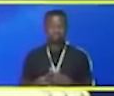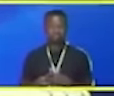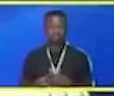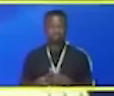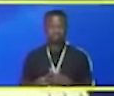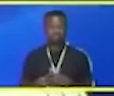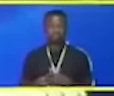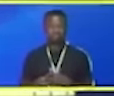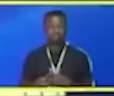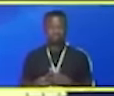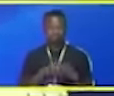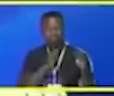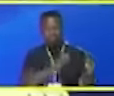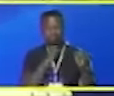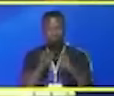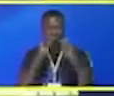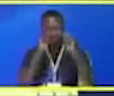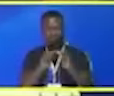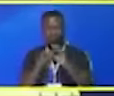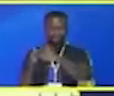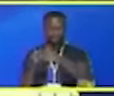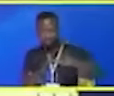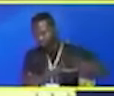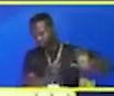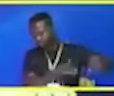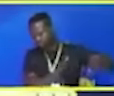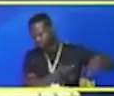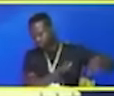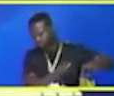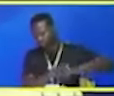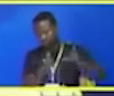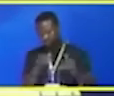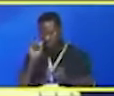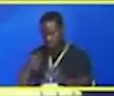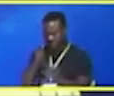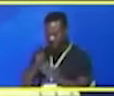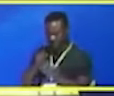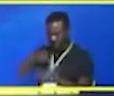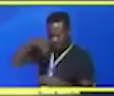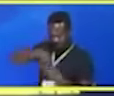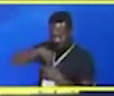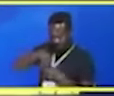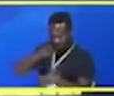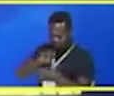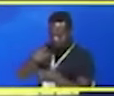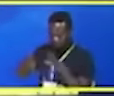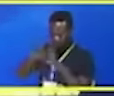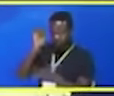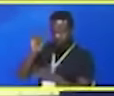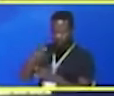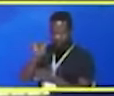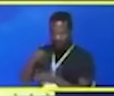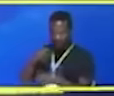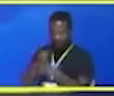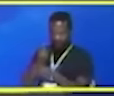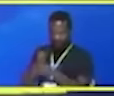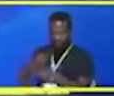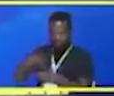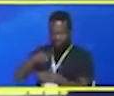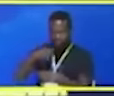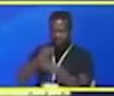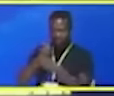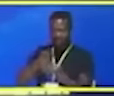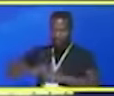Leave the issue of power and miracles. We are coming there. This one is the inner working of the Spirit. This is what produces mighty